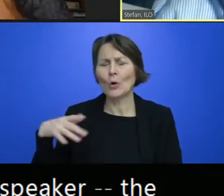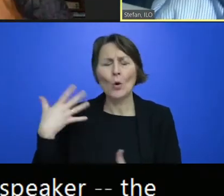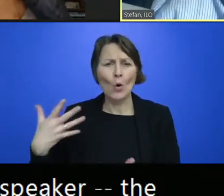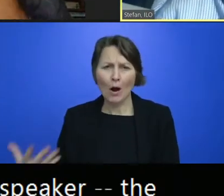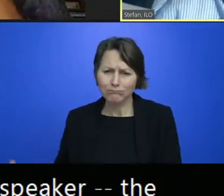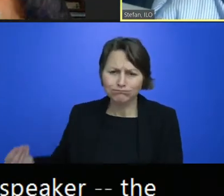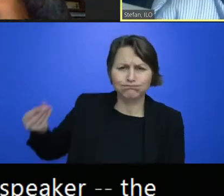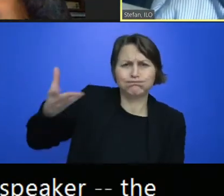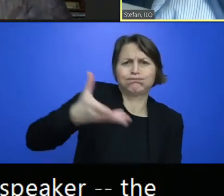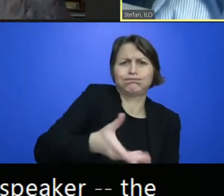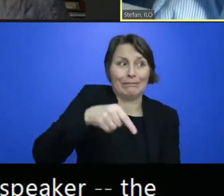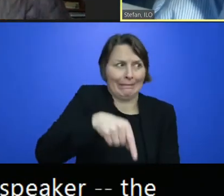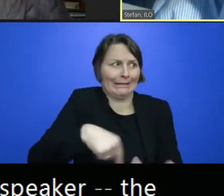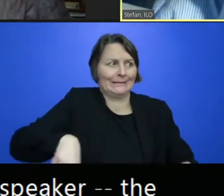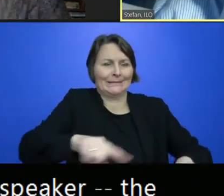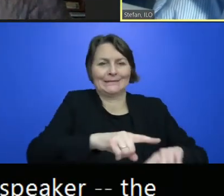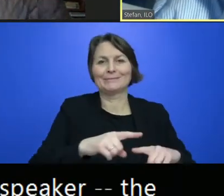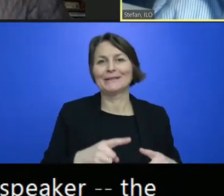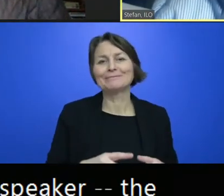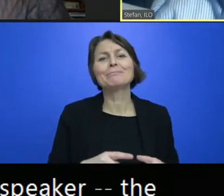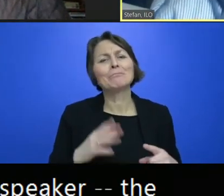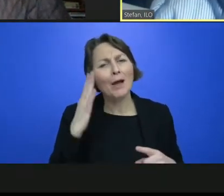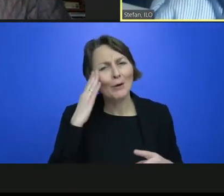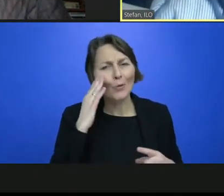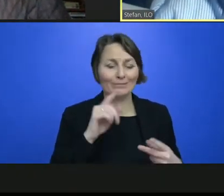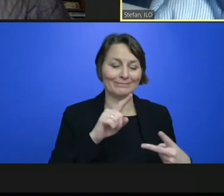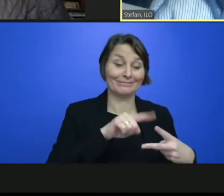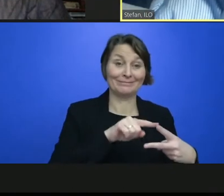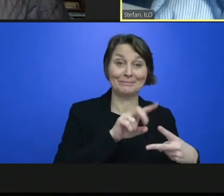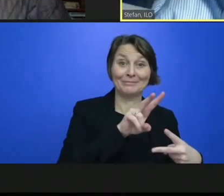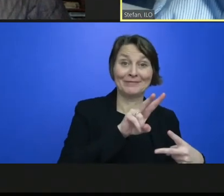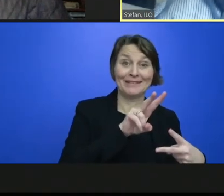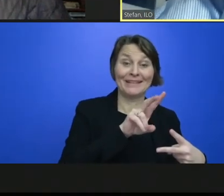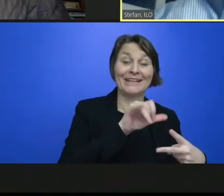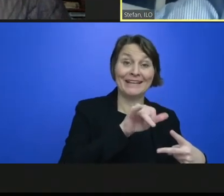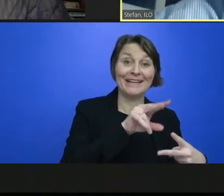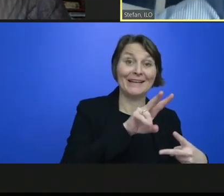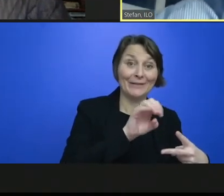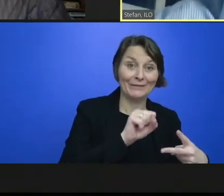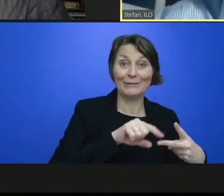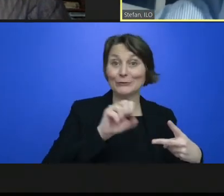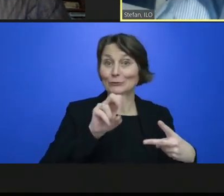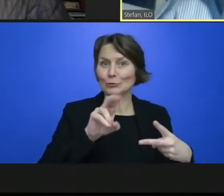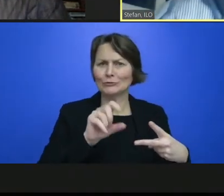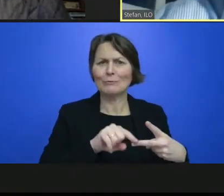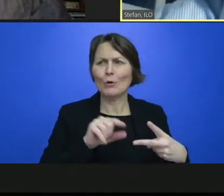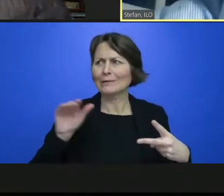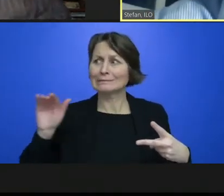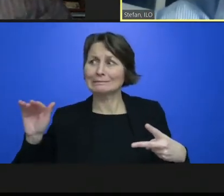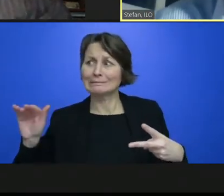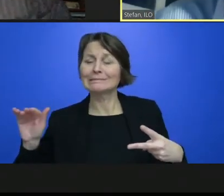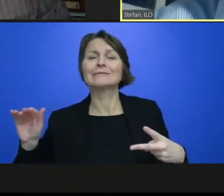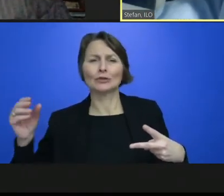it. But I know that both Yves and Susan, you have been in contact with her and are aware a bit of some of the of this